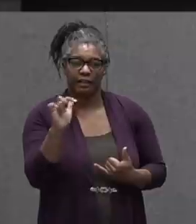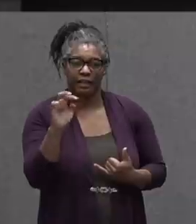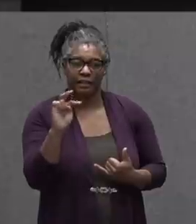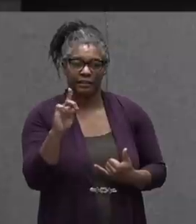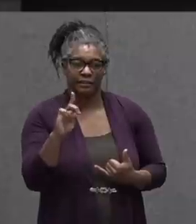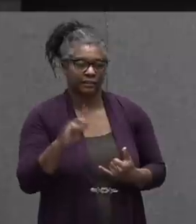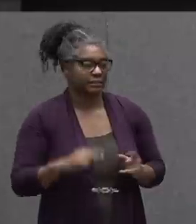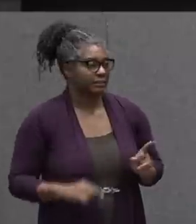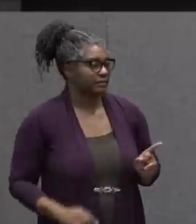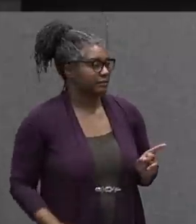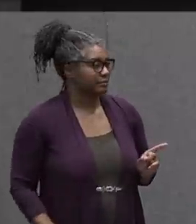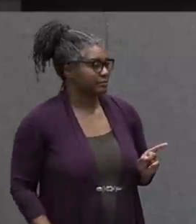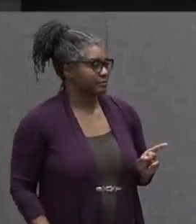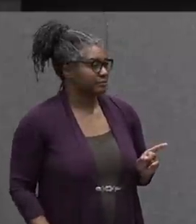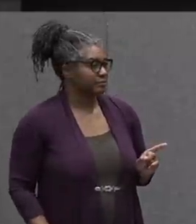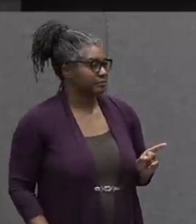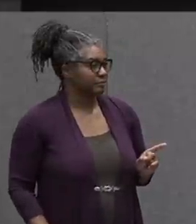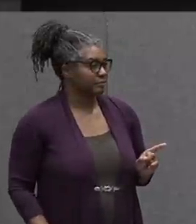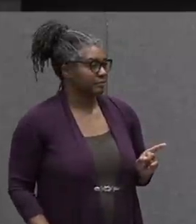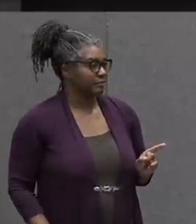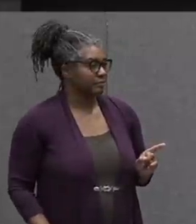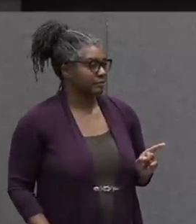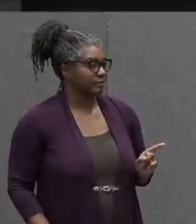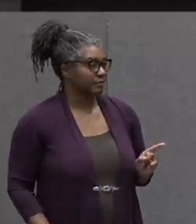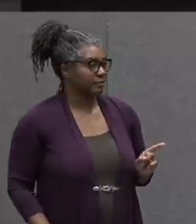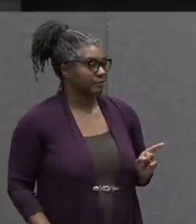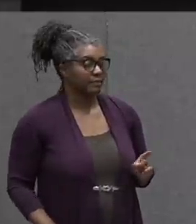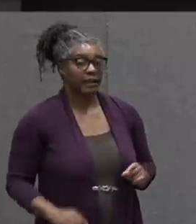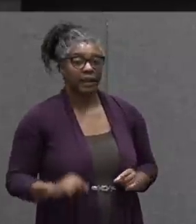S-L, fool.